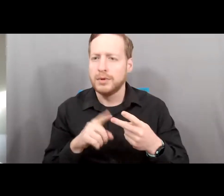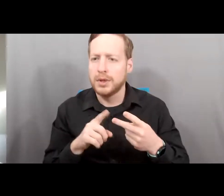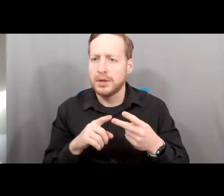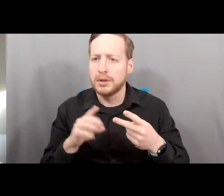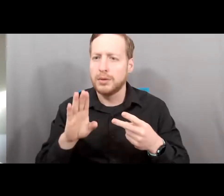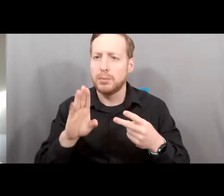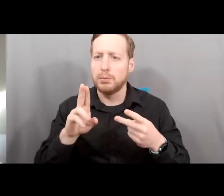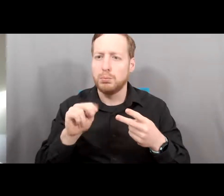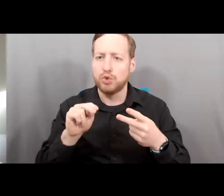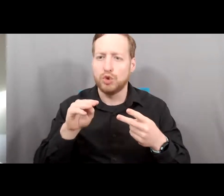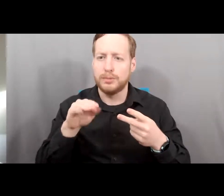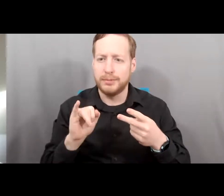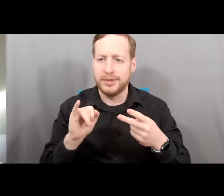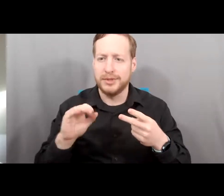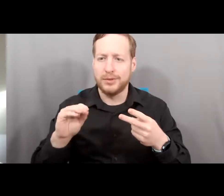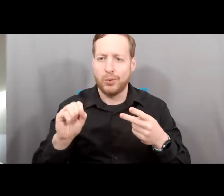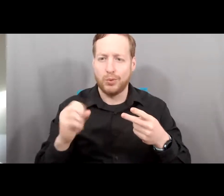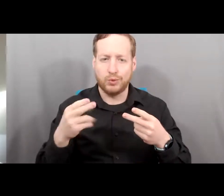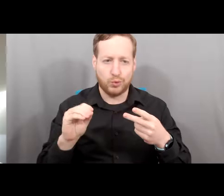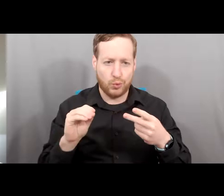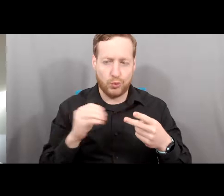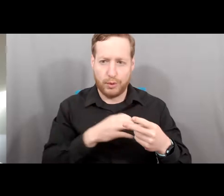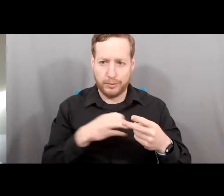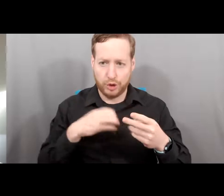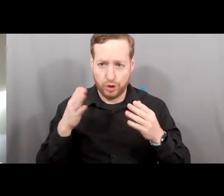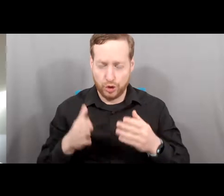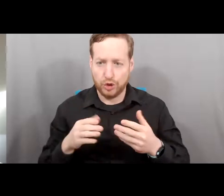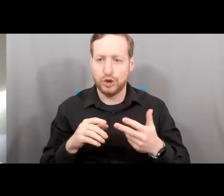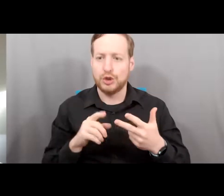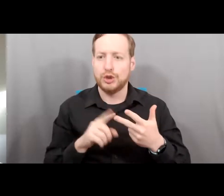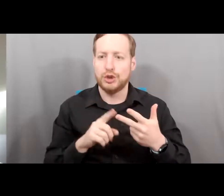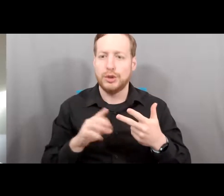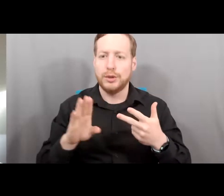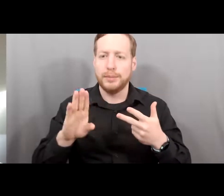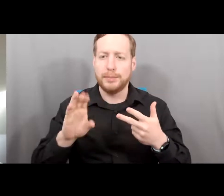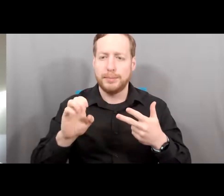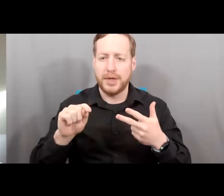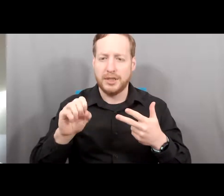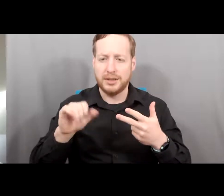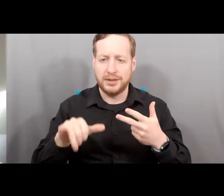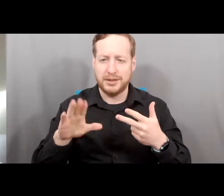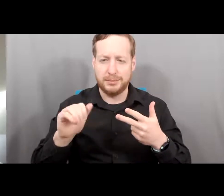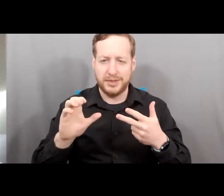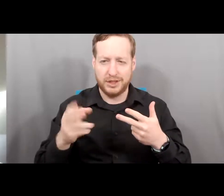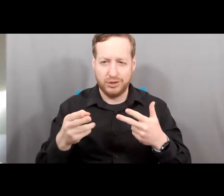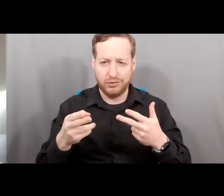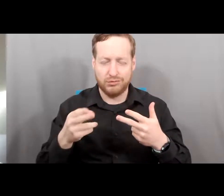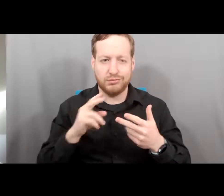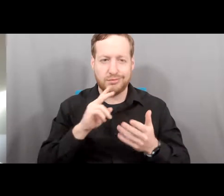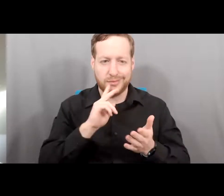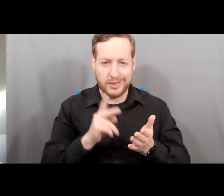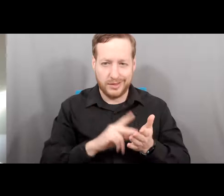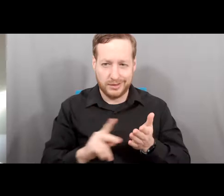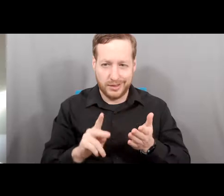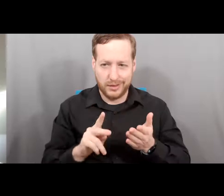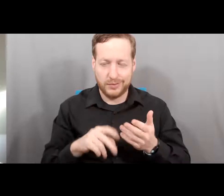and I'm the chair of the meeting. We have Bunmi Osho. She's one of the commissioners. Betsy